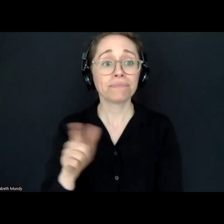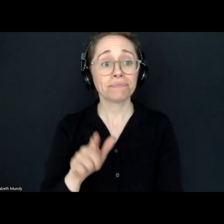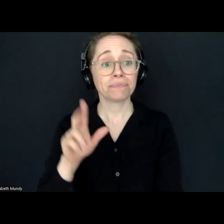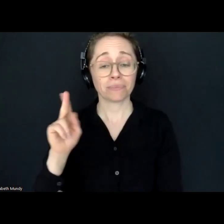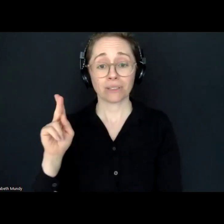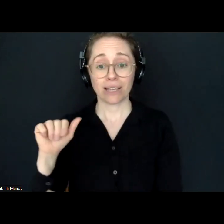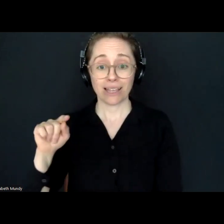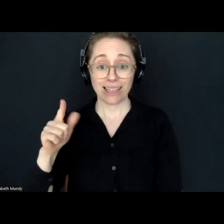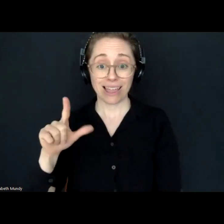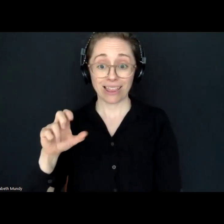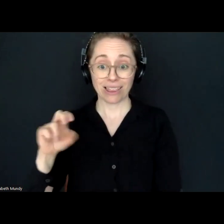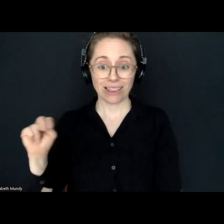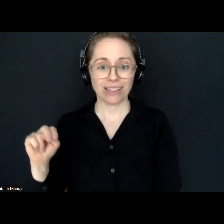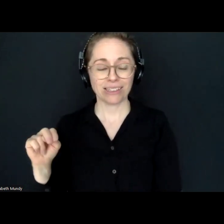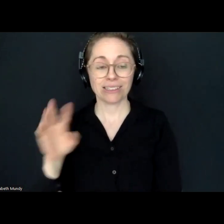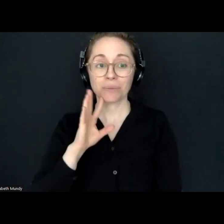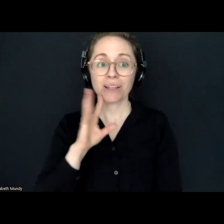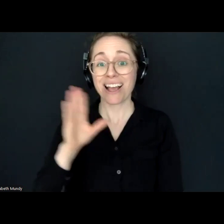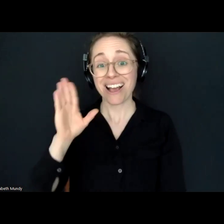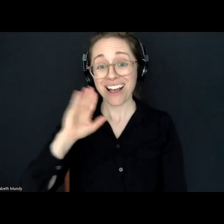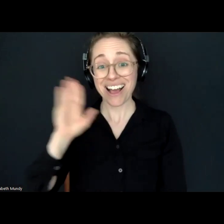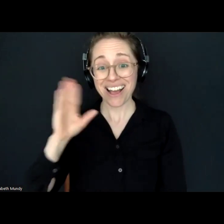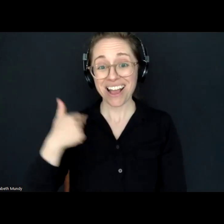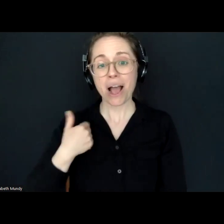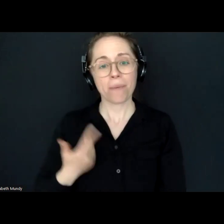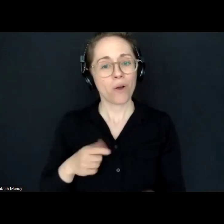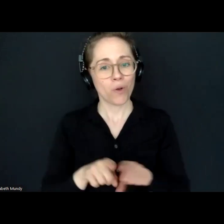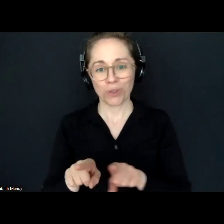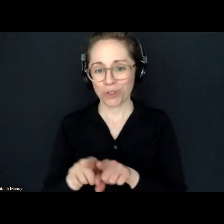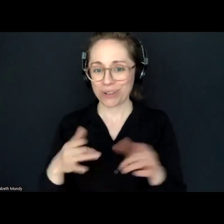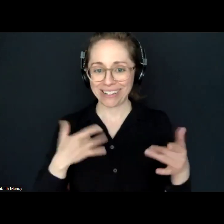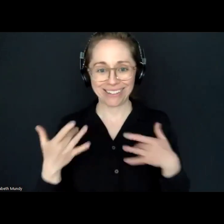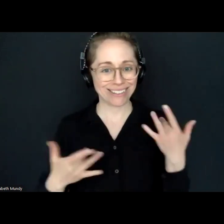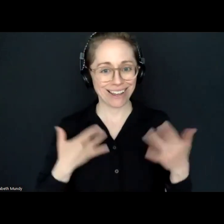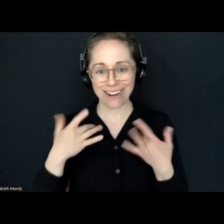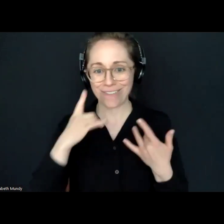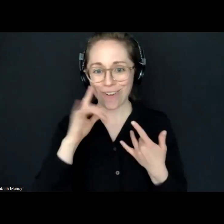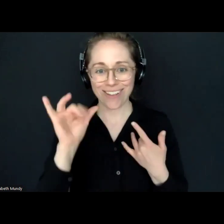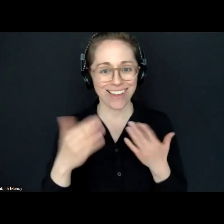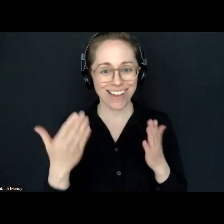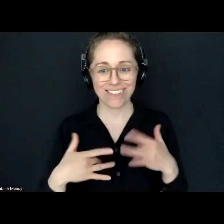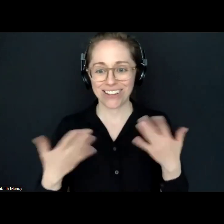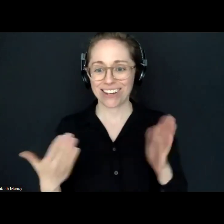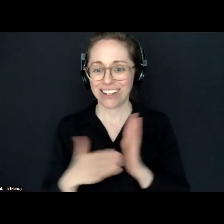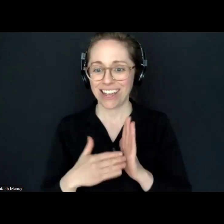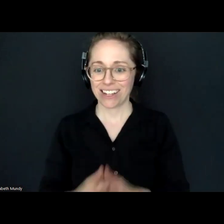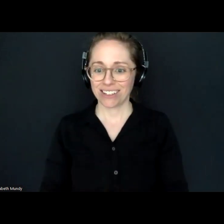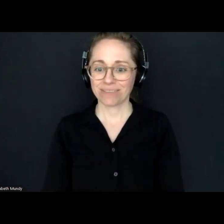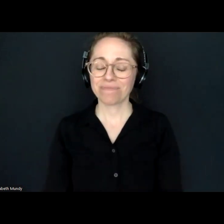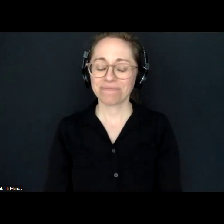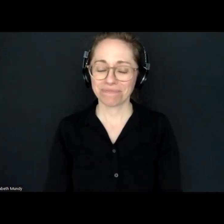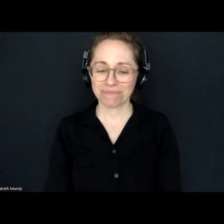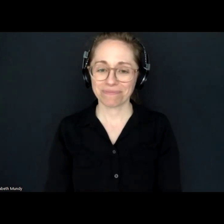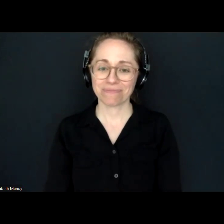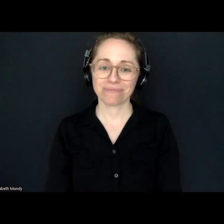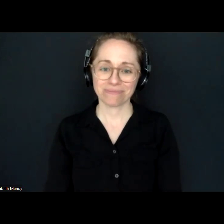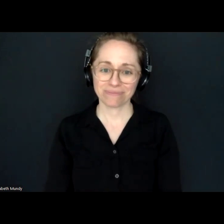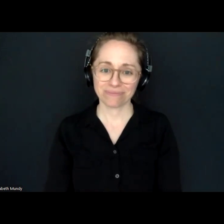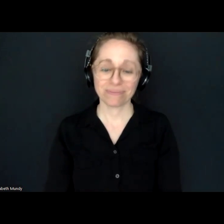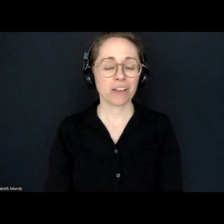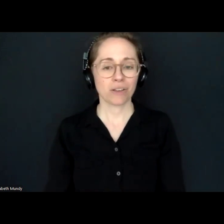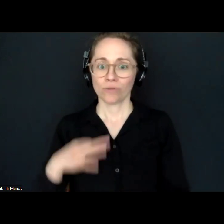am also really excited that this convening is happening again. It was so helpful last time. And